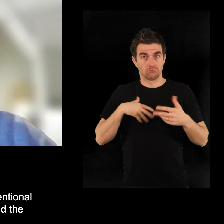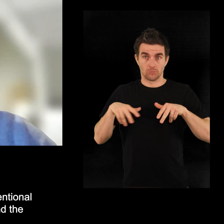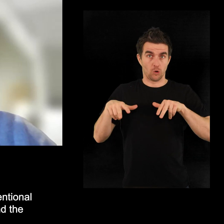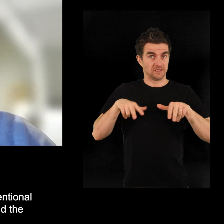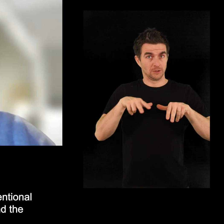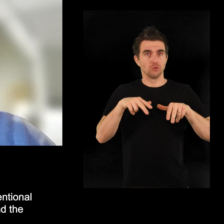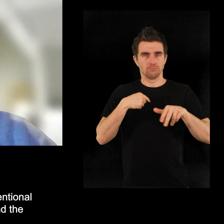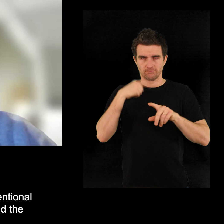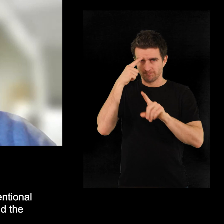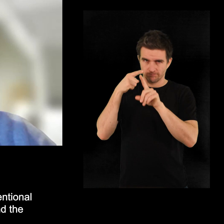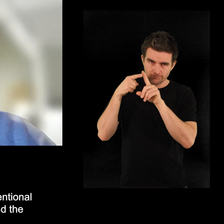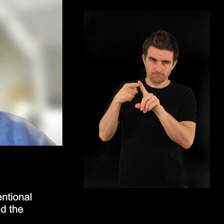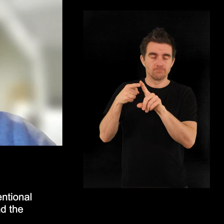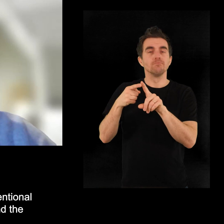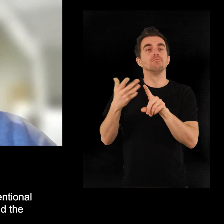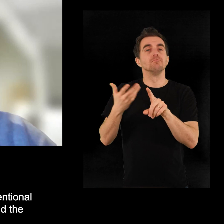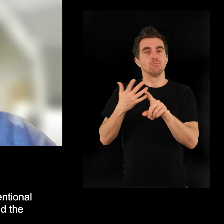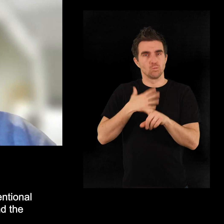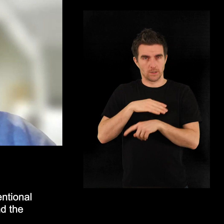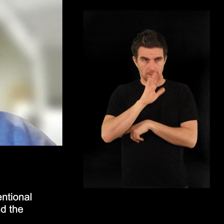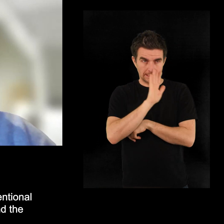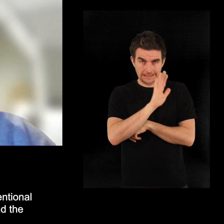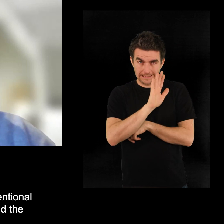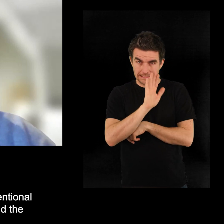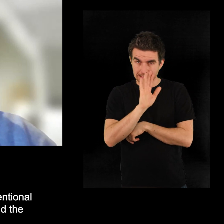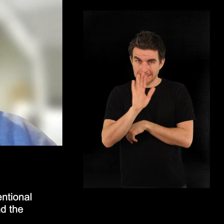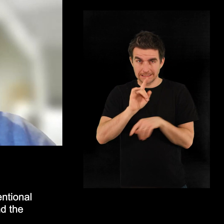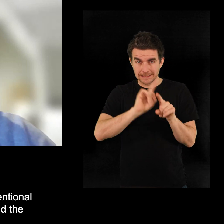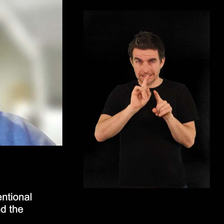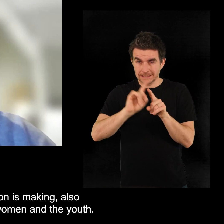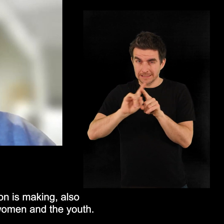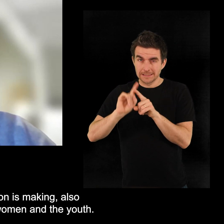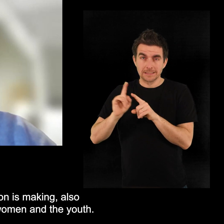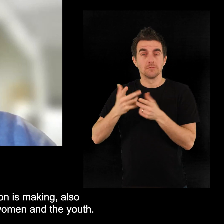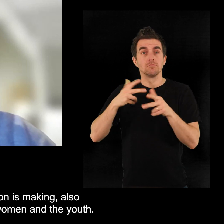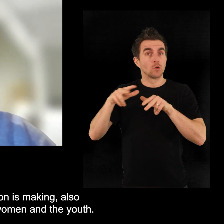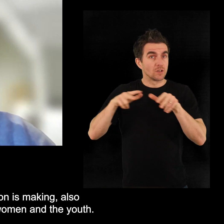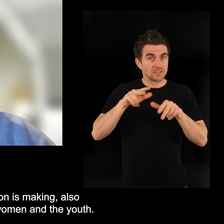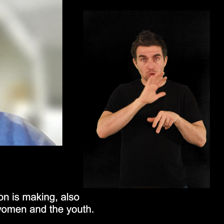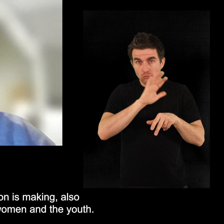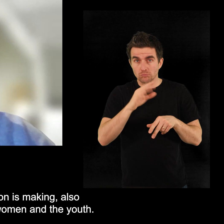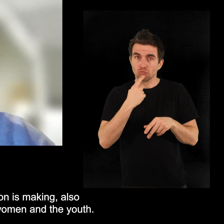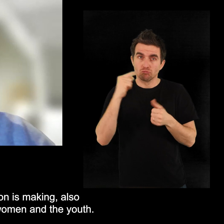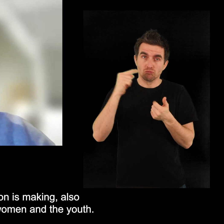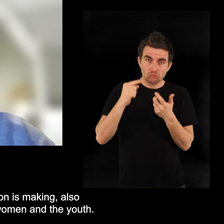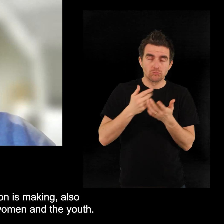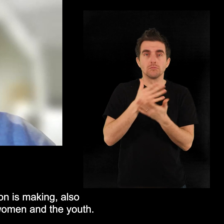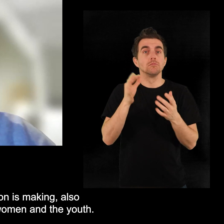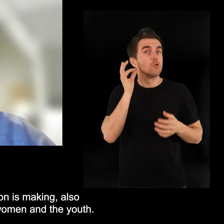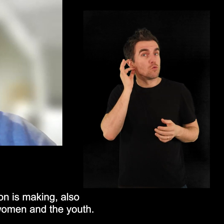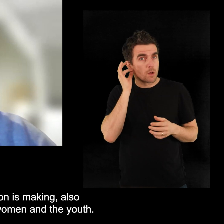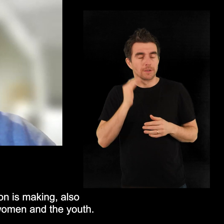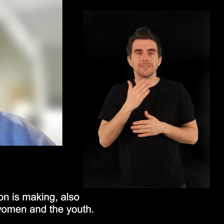we are intentional in ensuring that the views and the decisions that the organization is